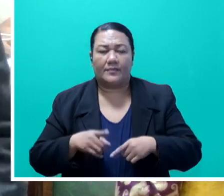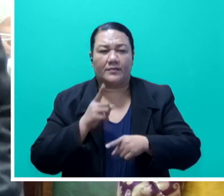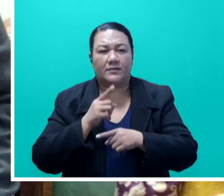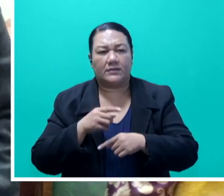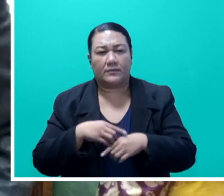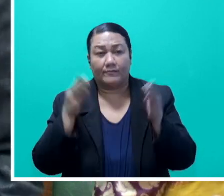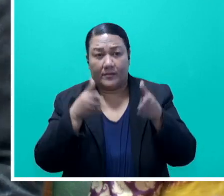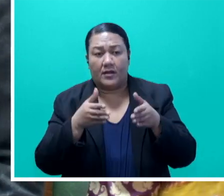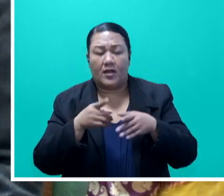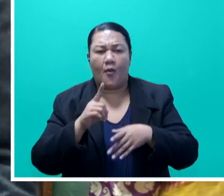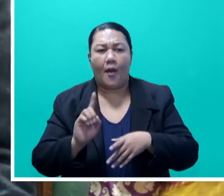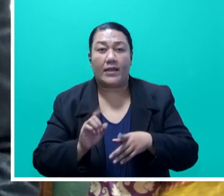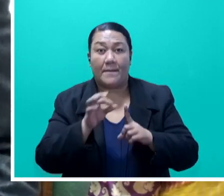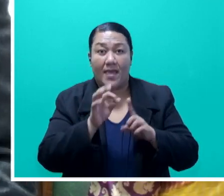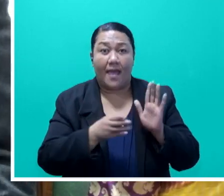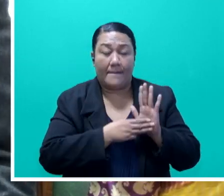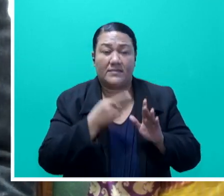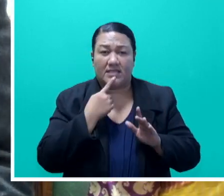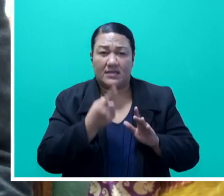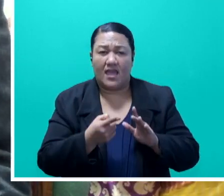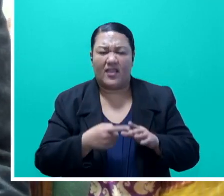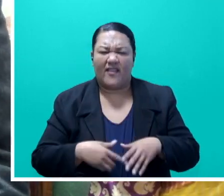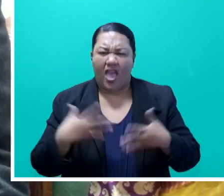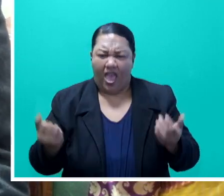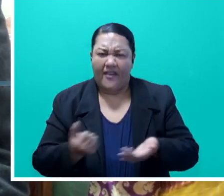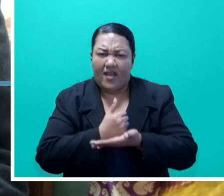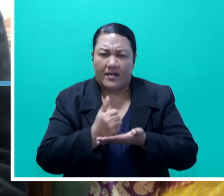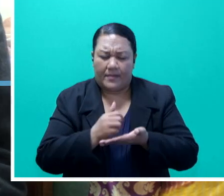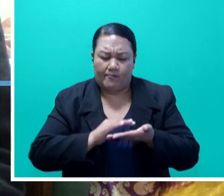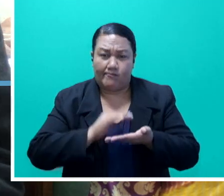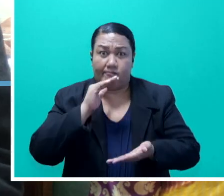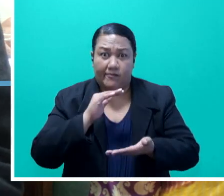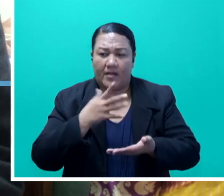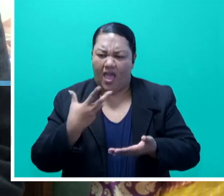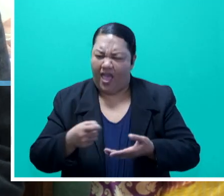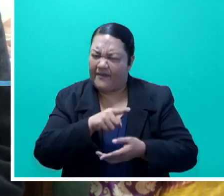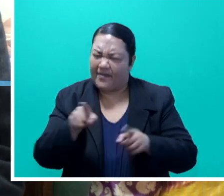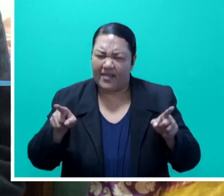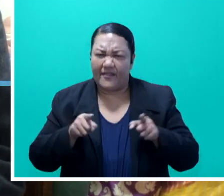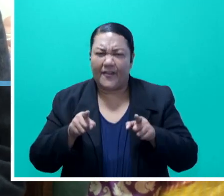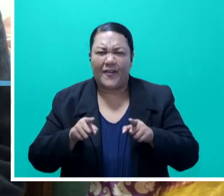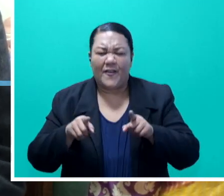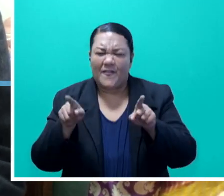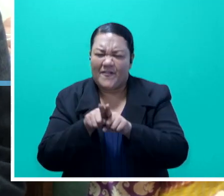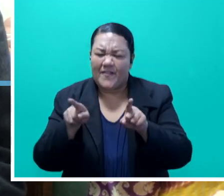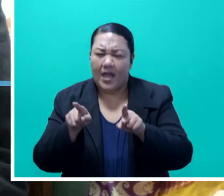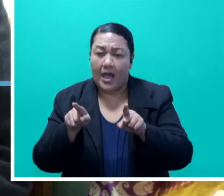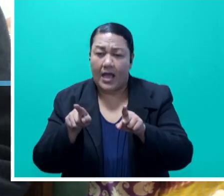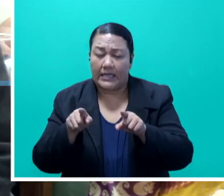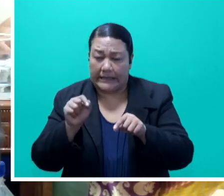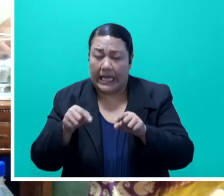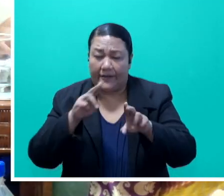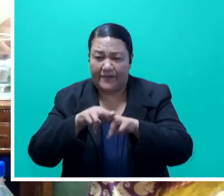Honourable Prime Minister said, so there's a number of informal settlements throughout Fiji that we are in the process